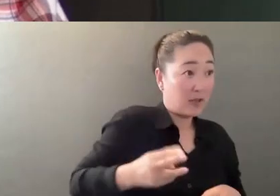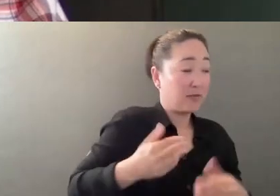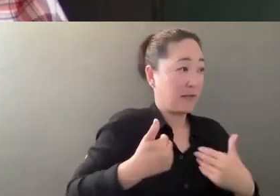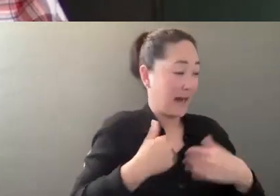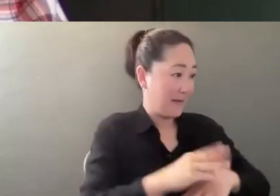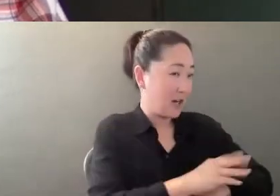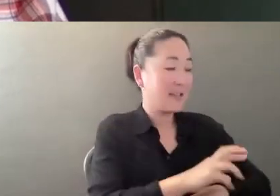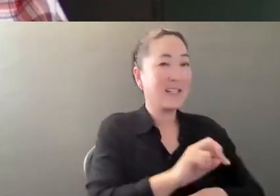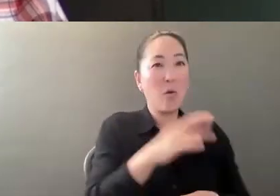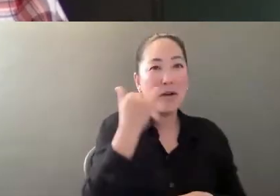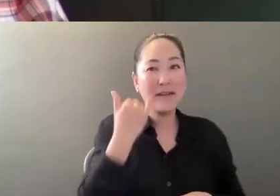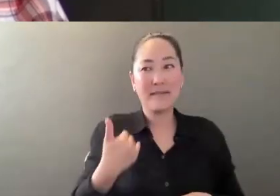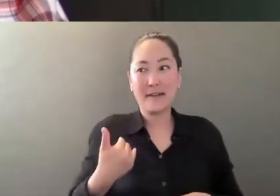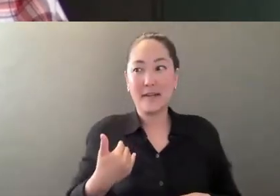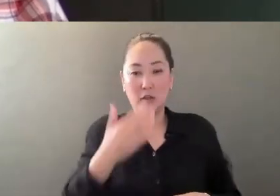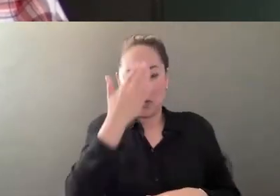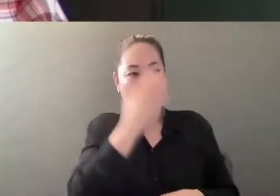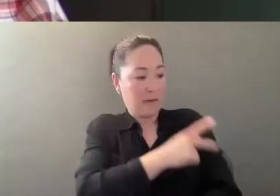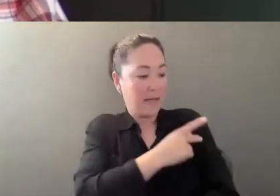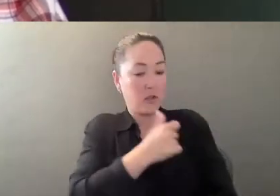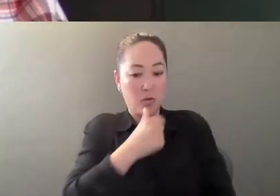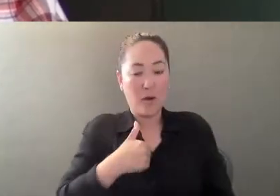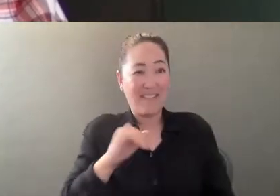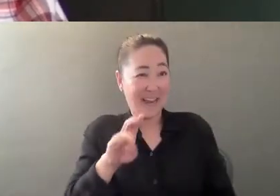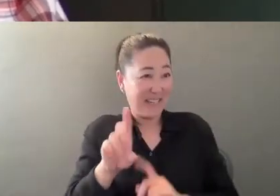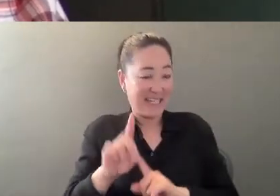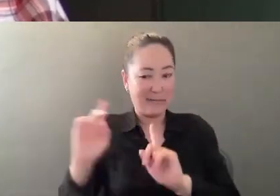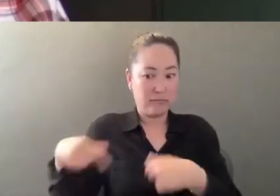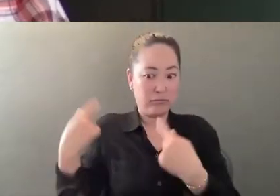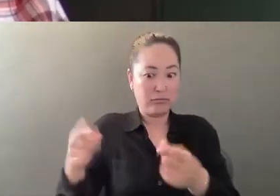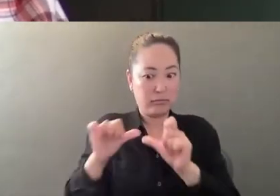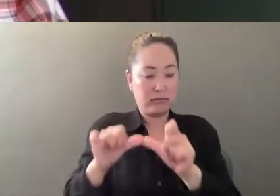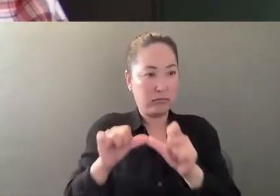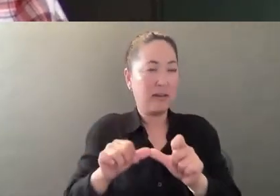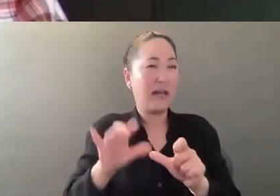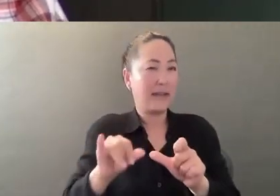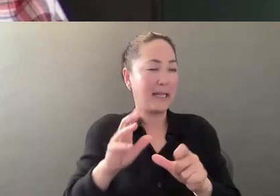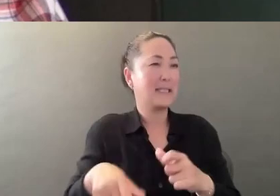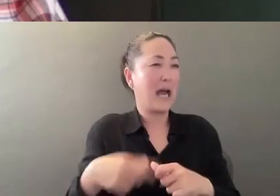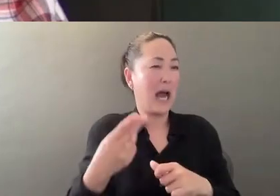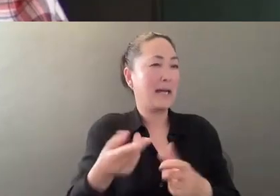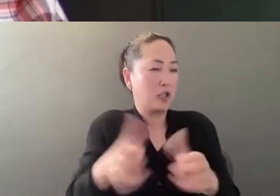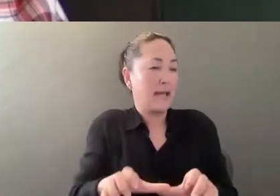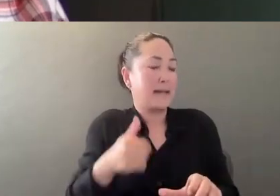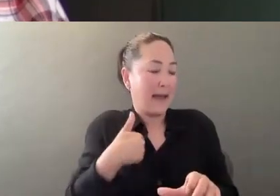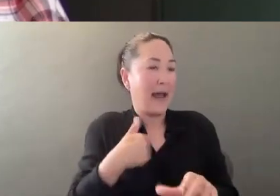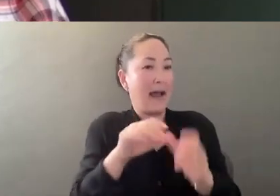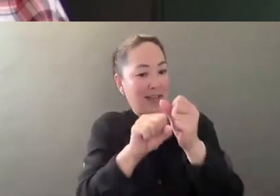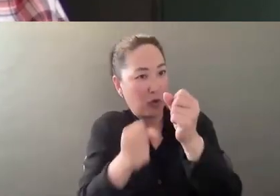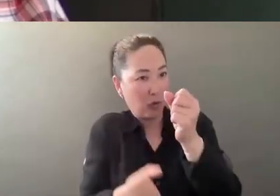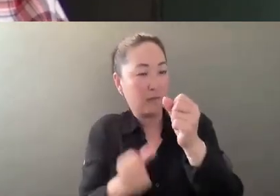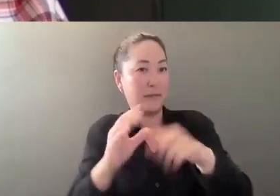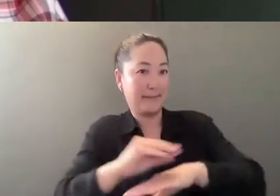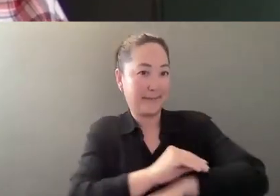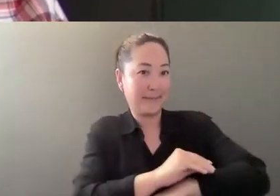who's had really difficult to manage IBD for a while, those are all added risk factors for colon cancer. And then once you start